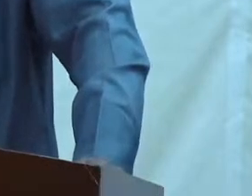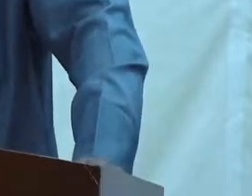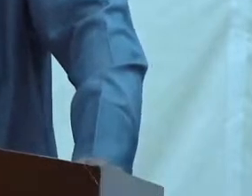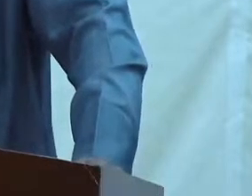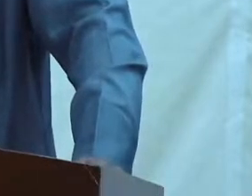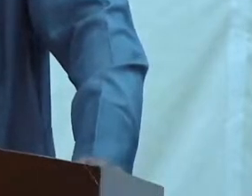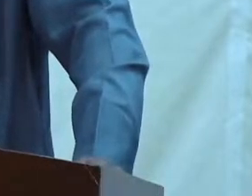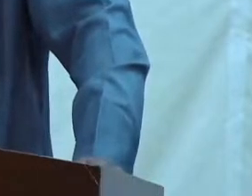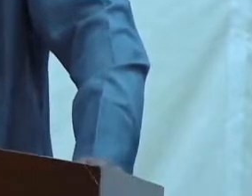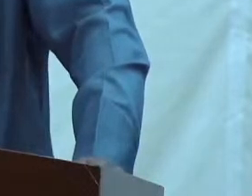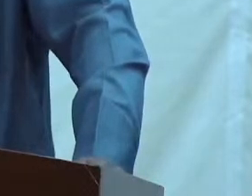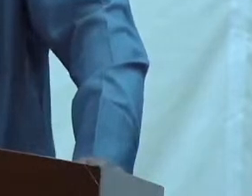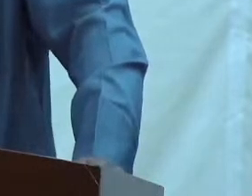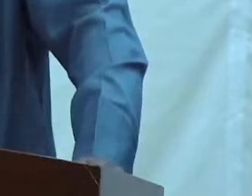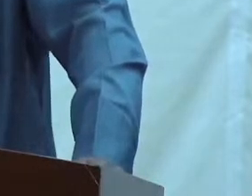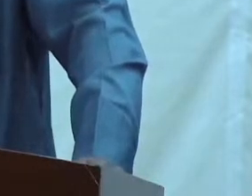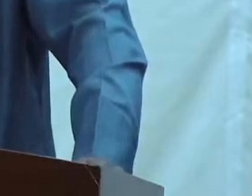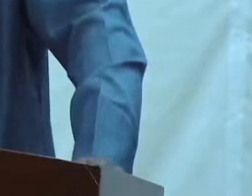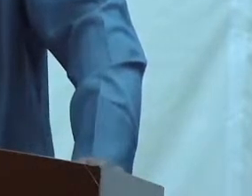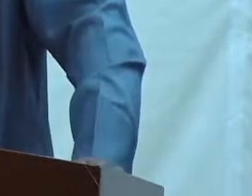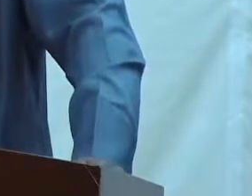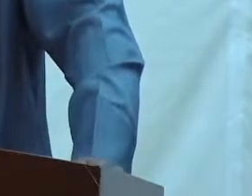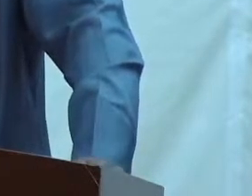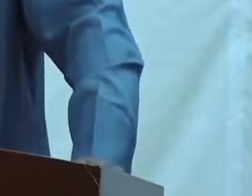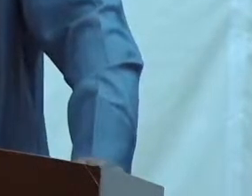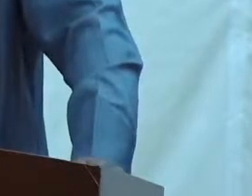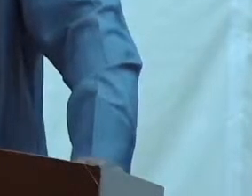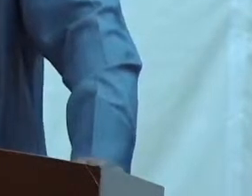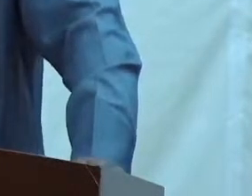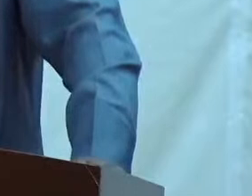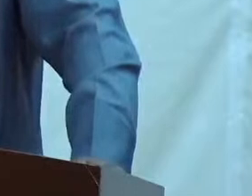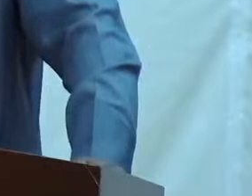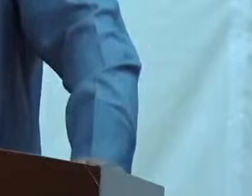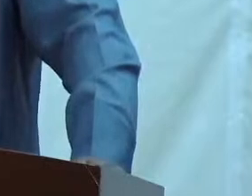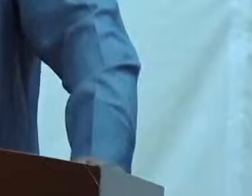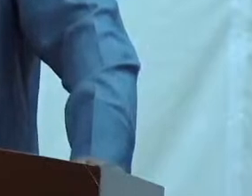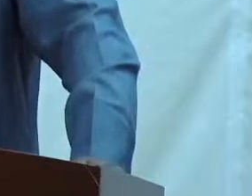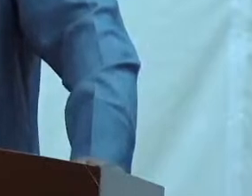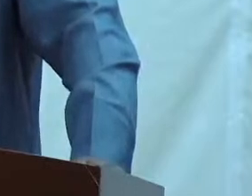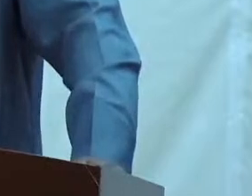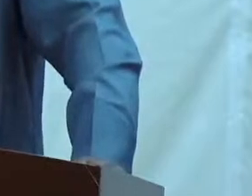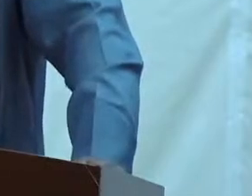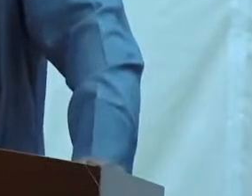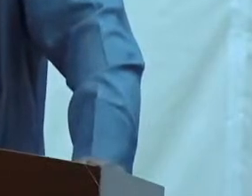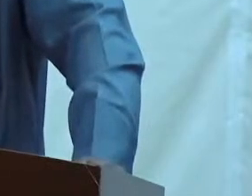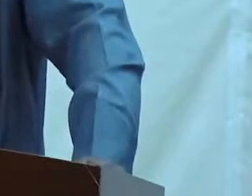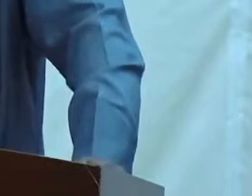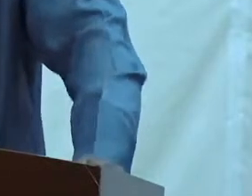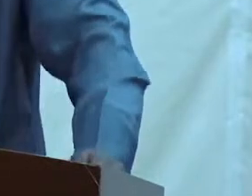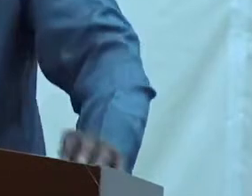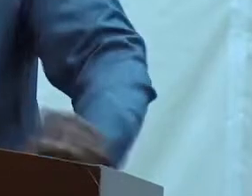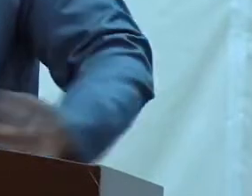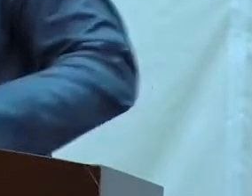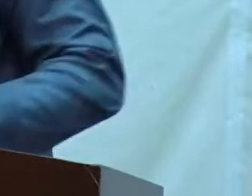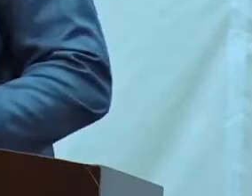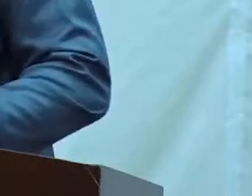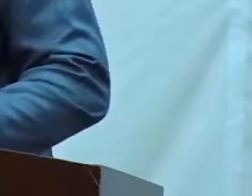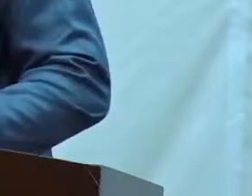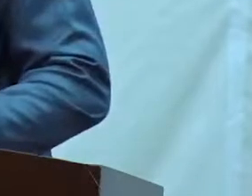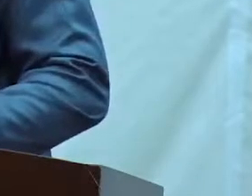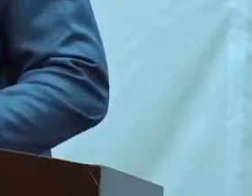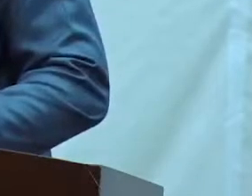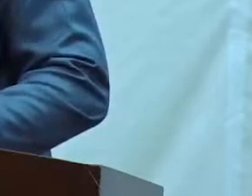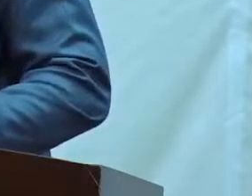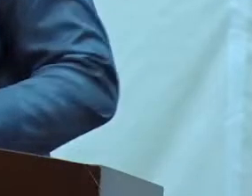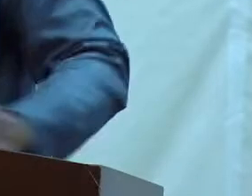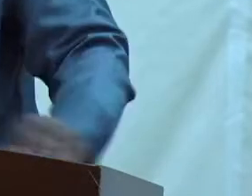various aspects or dimensions of democracy building and strengthening. As already mentioned, the maiden lecture